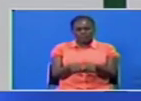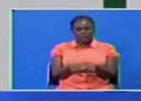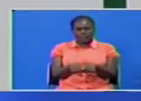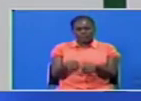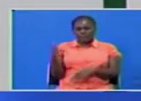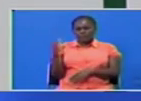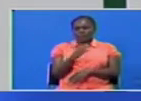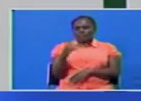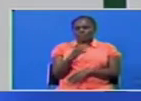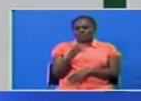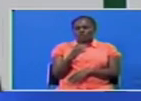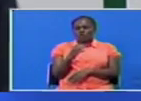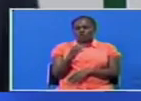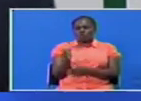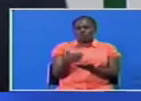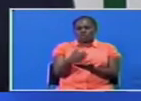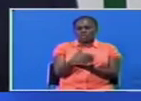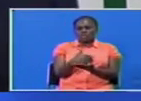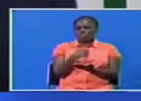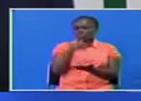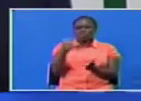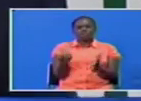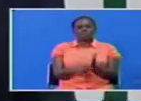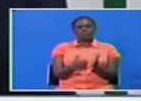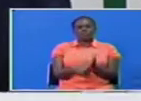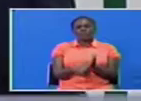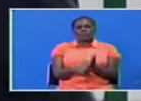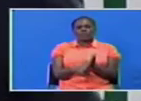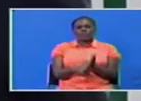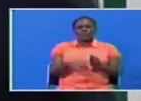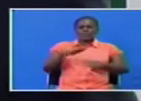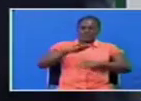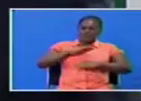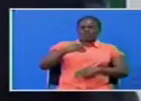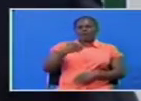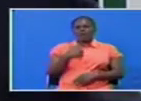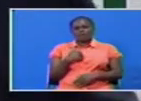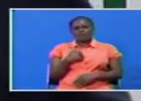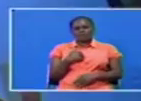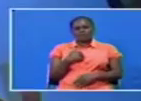capital raising is not on our radar at this moment in time. We have sufficient capital.